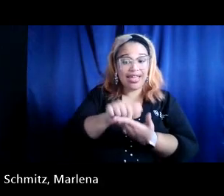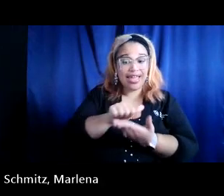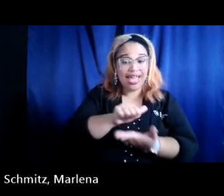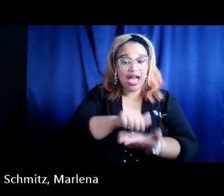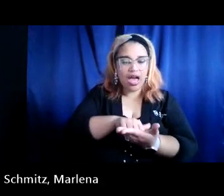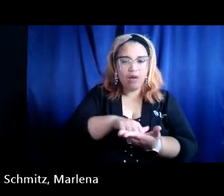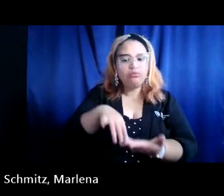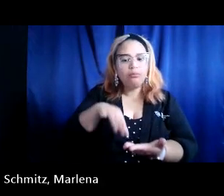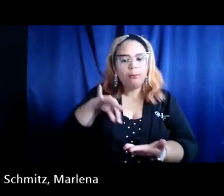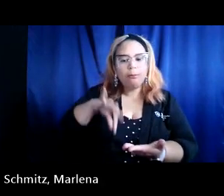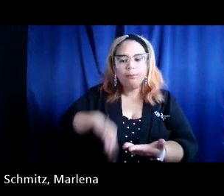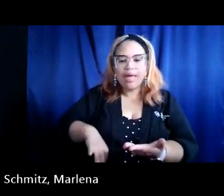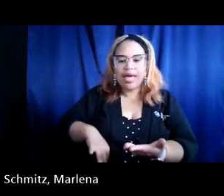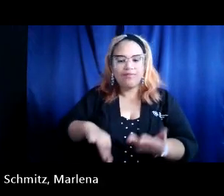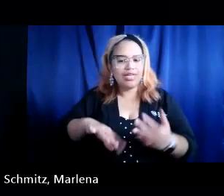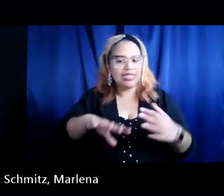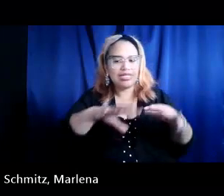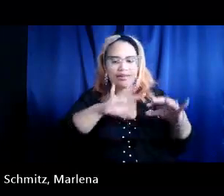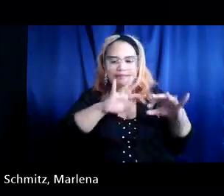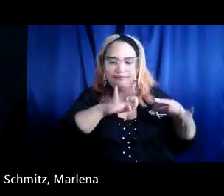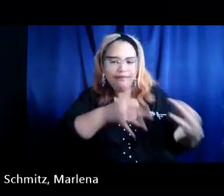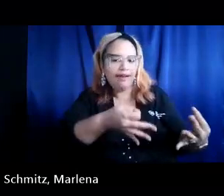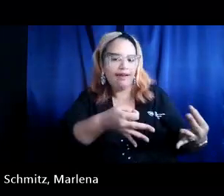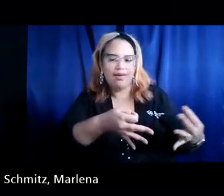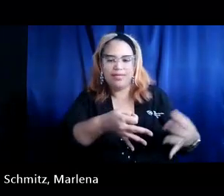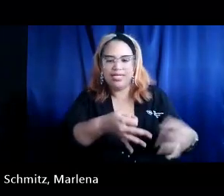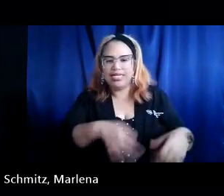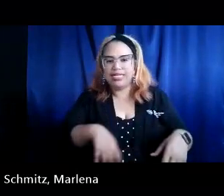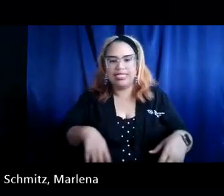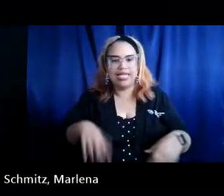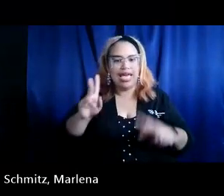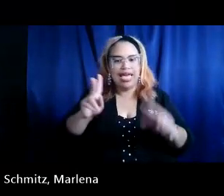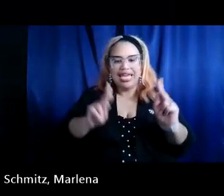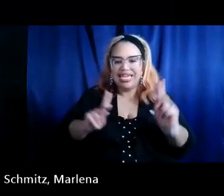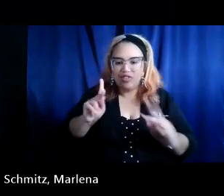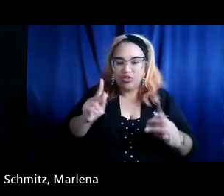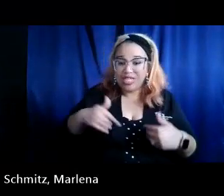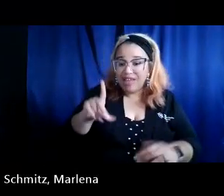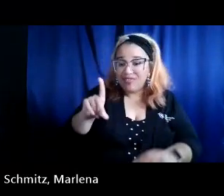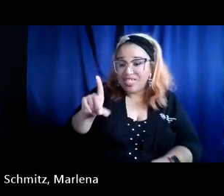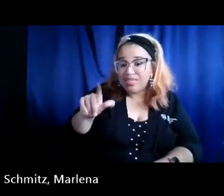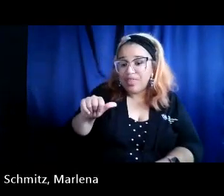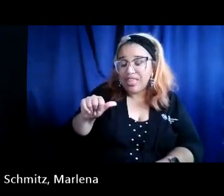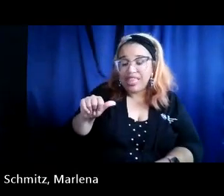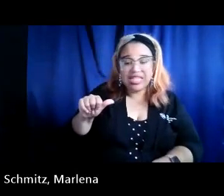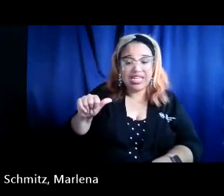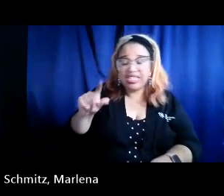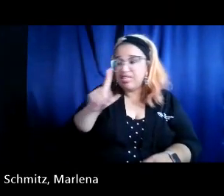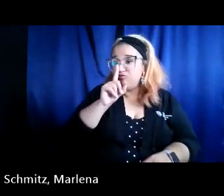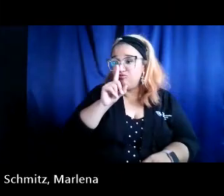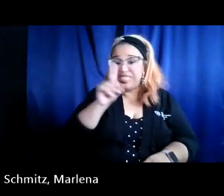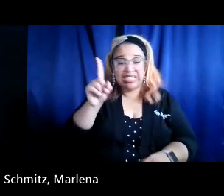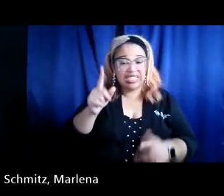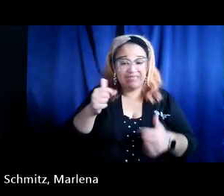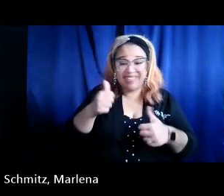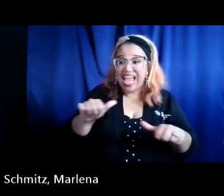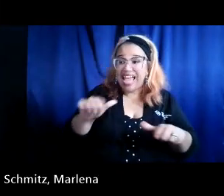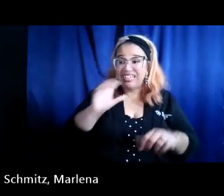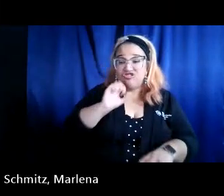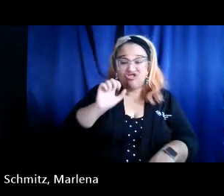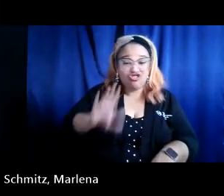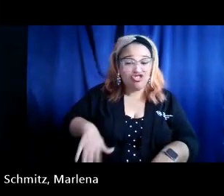life, especially as they are transitioning out of high school, college, in their adult years, and of course, when they